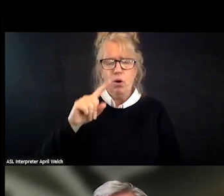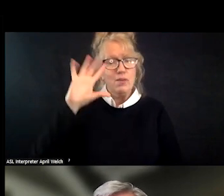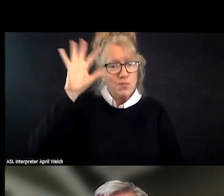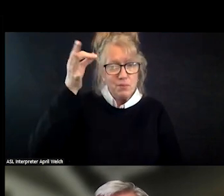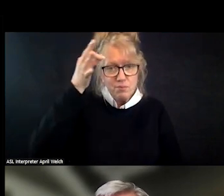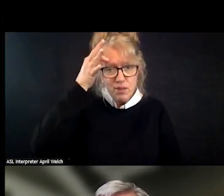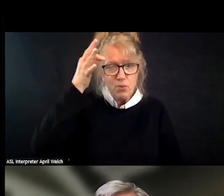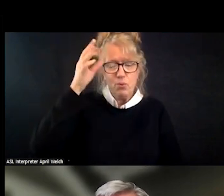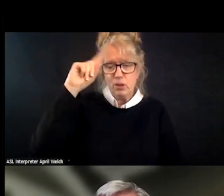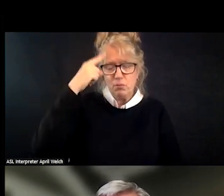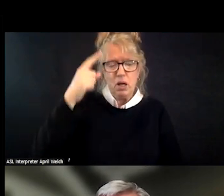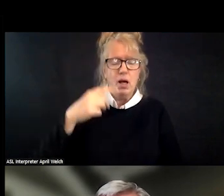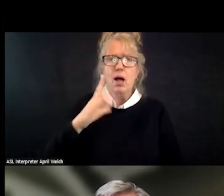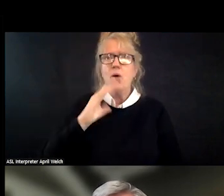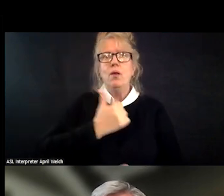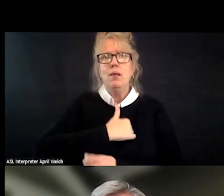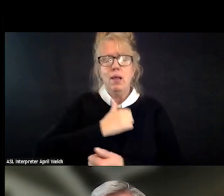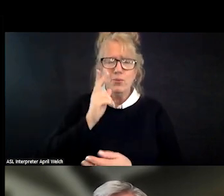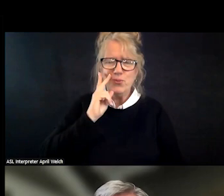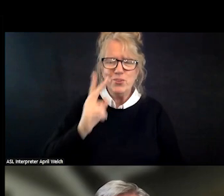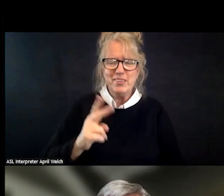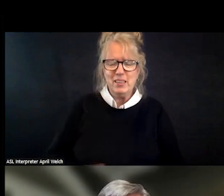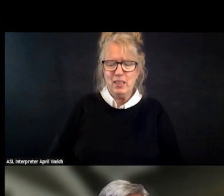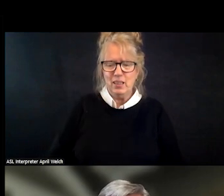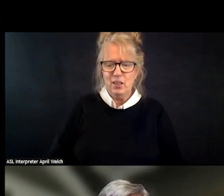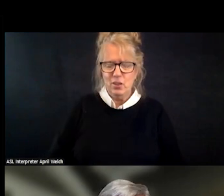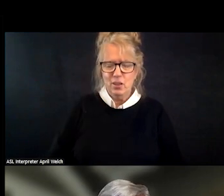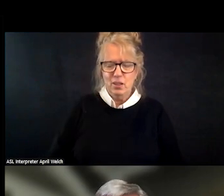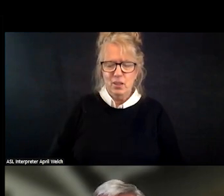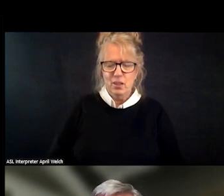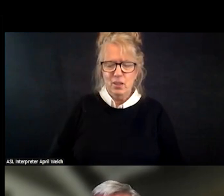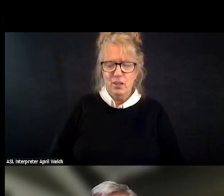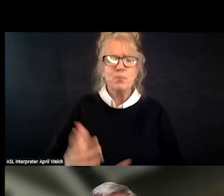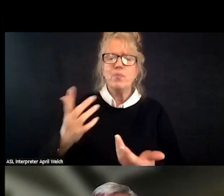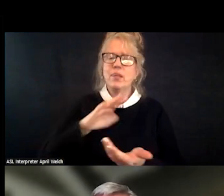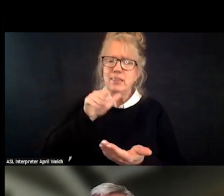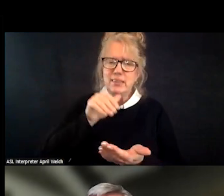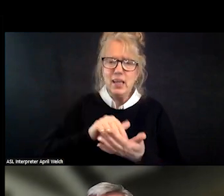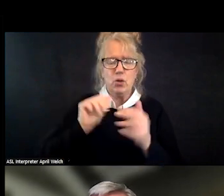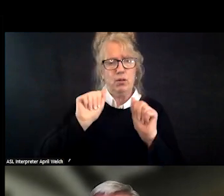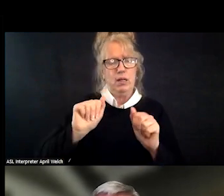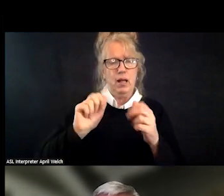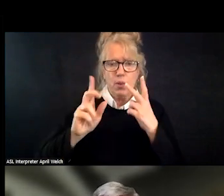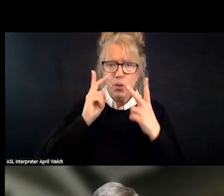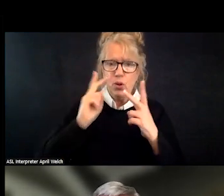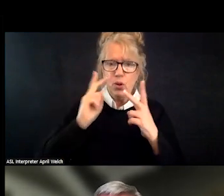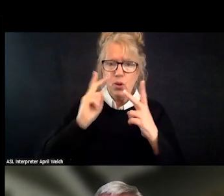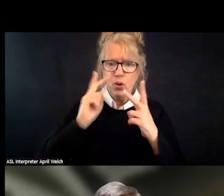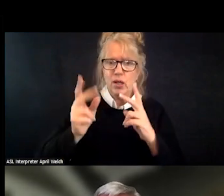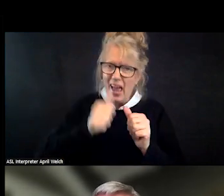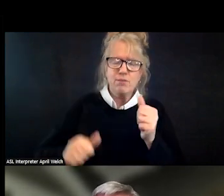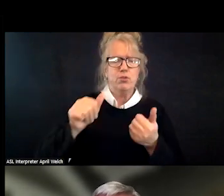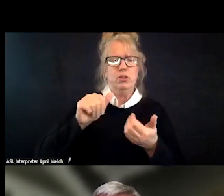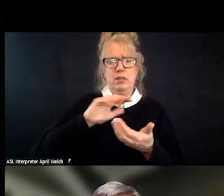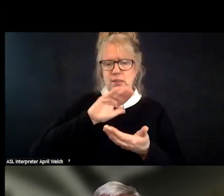government, I would love to see us get to a point where centers could look at every center in the network and